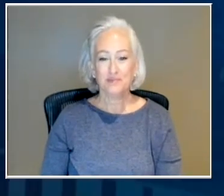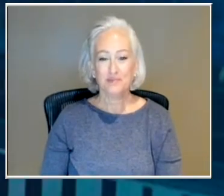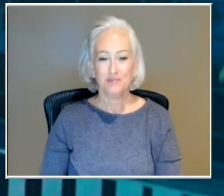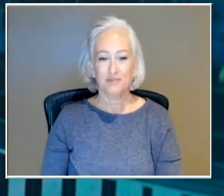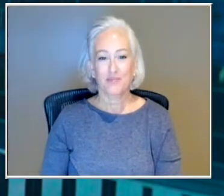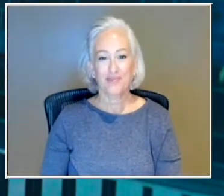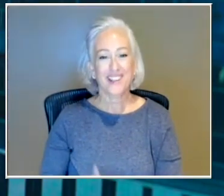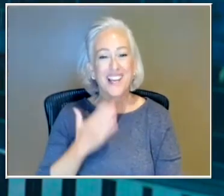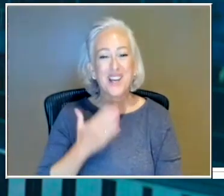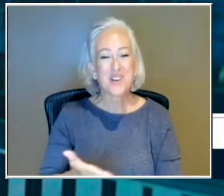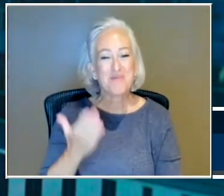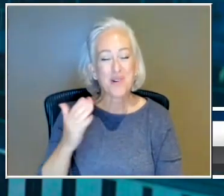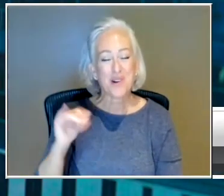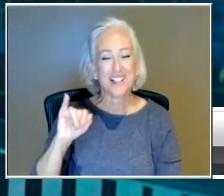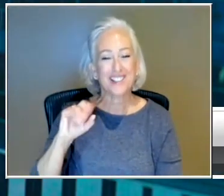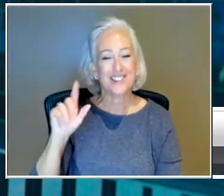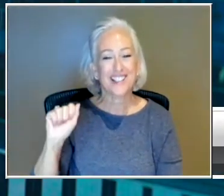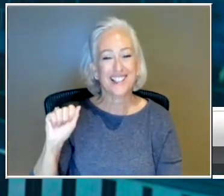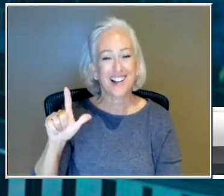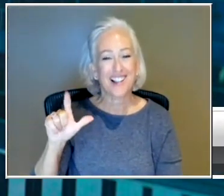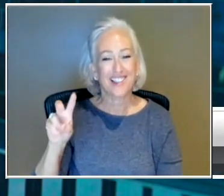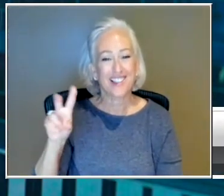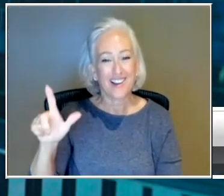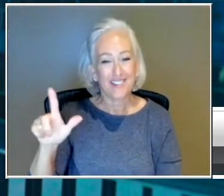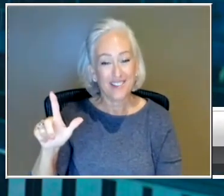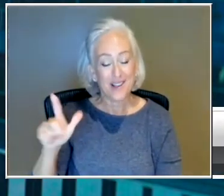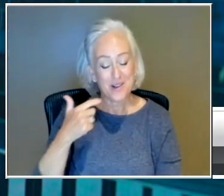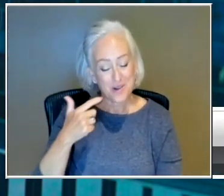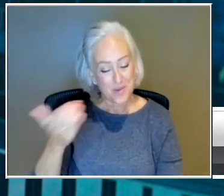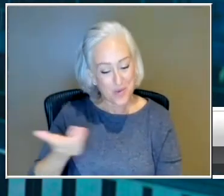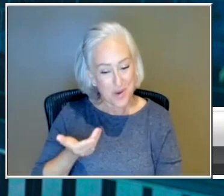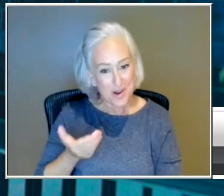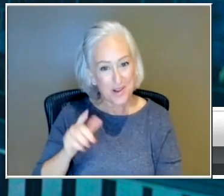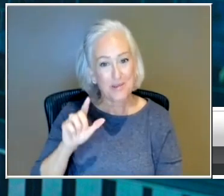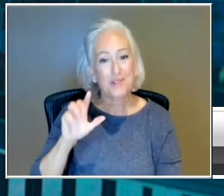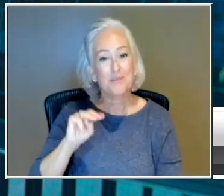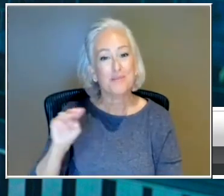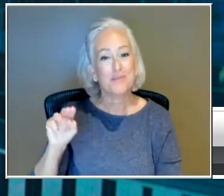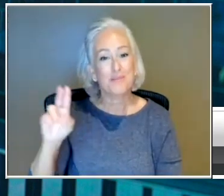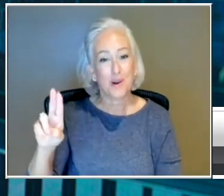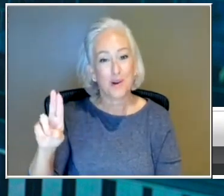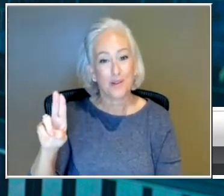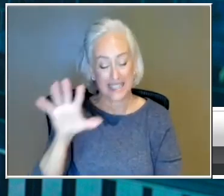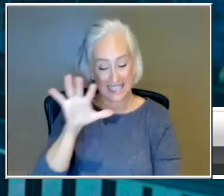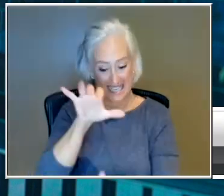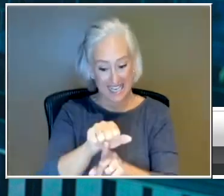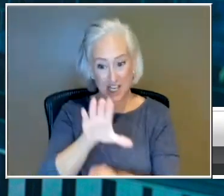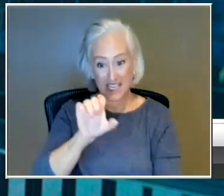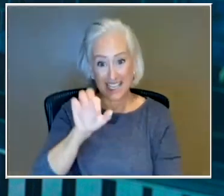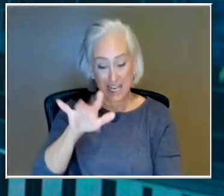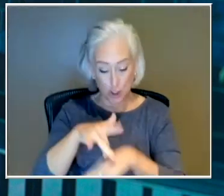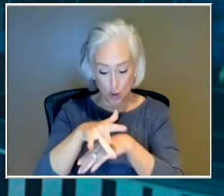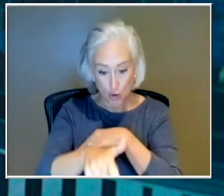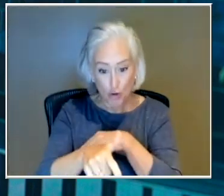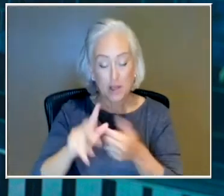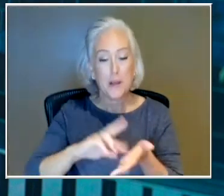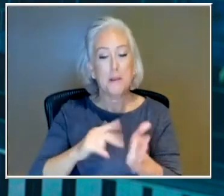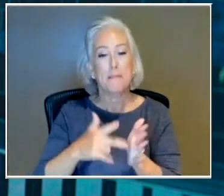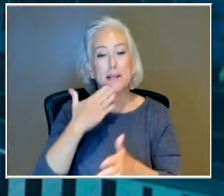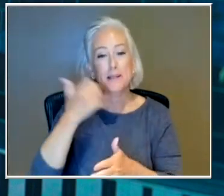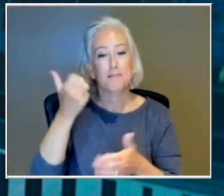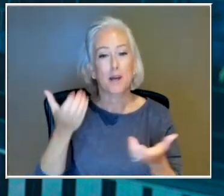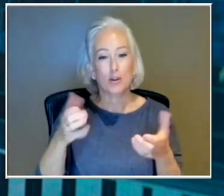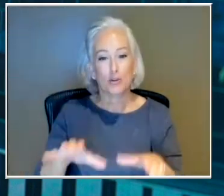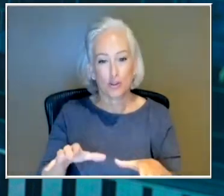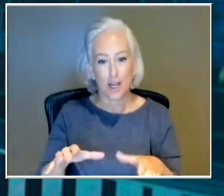Good morning, I'm Jessica Lovell. Welcome to the Morning Medical Update. Catching cancer early means a better chance at curing it. That's why doctors recommend